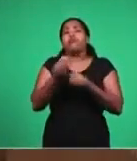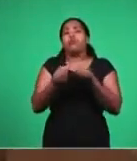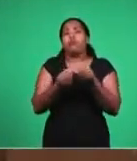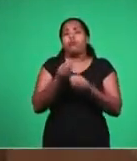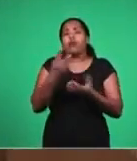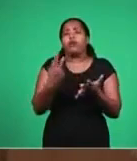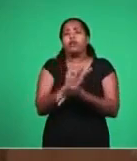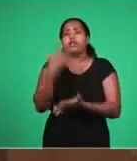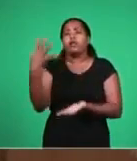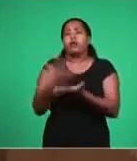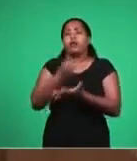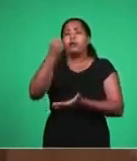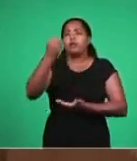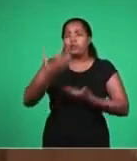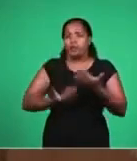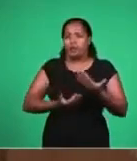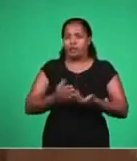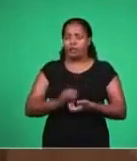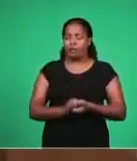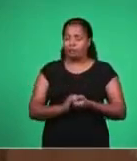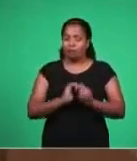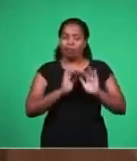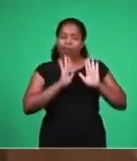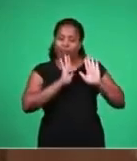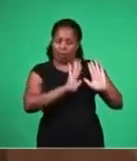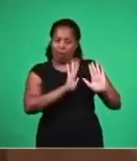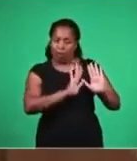church will be raptured. Stay here.